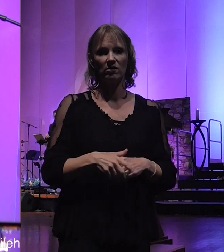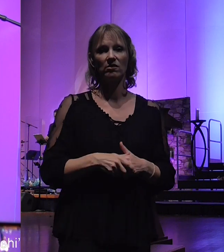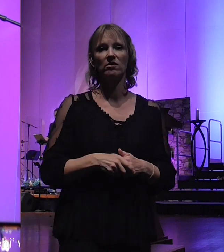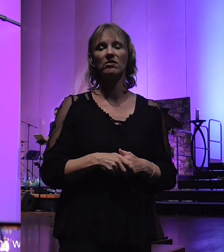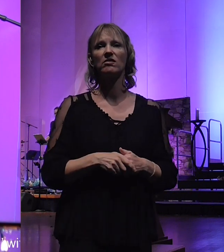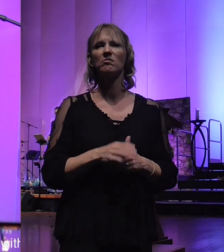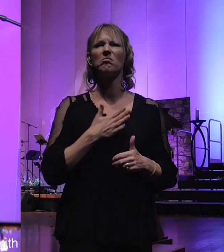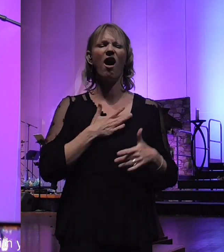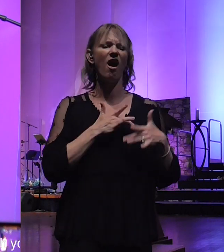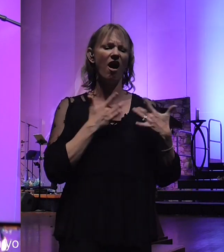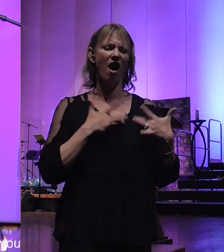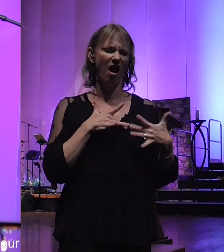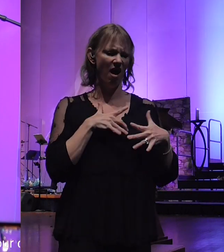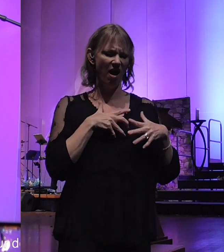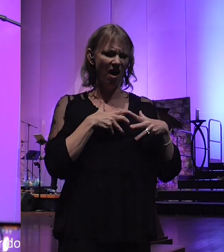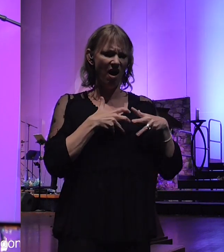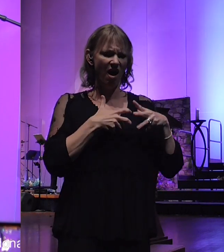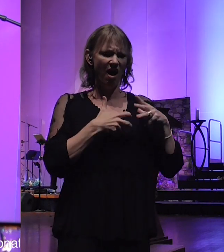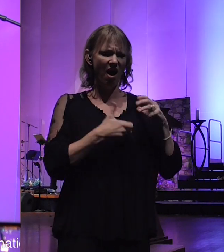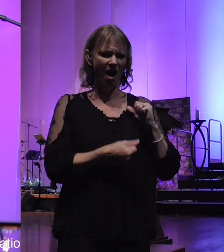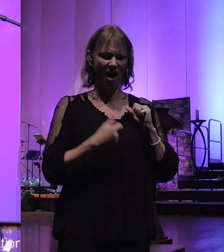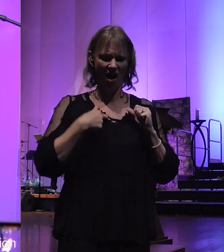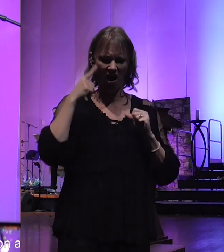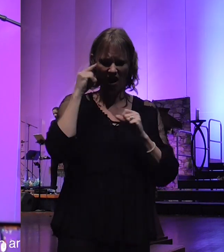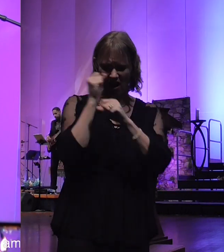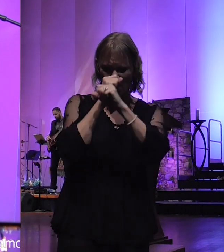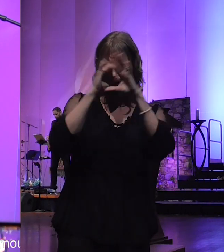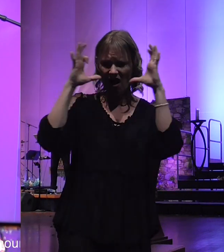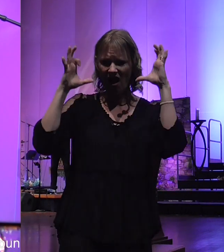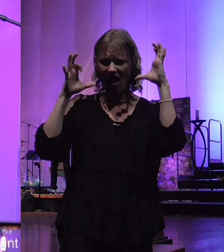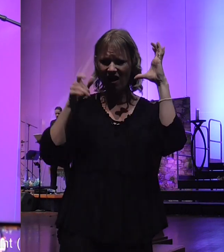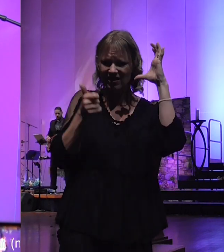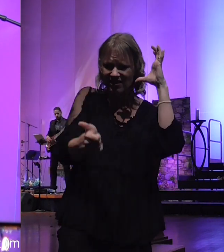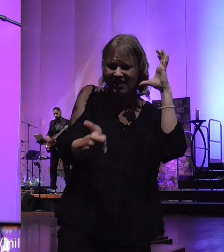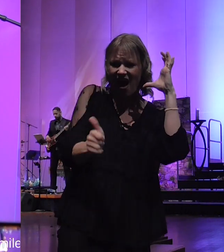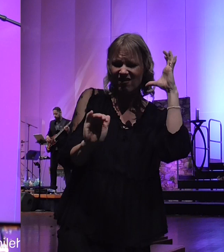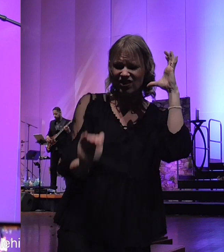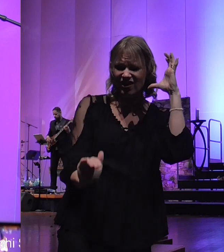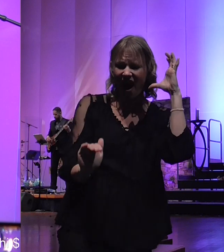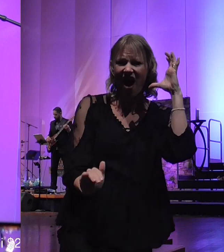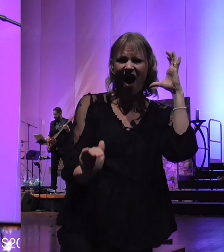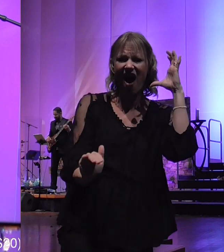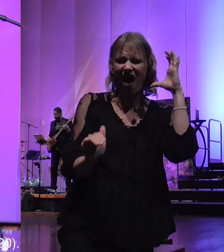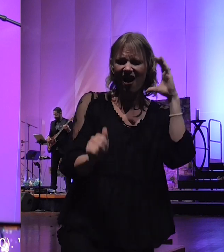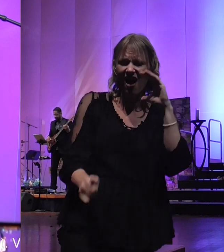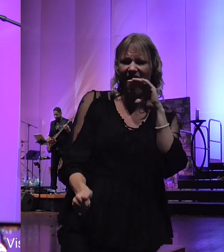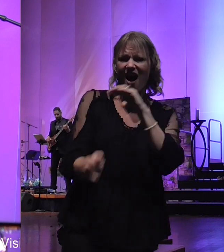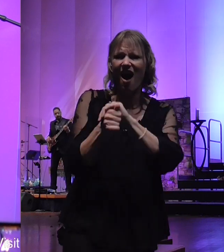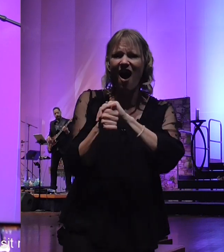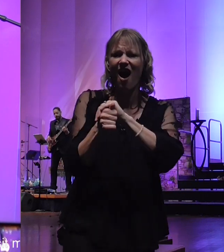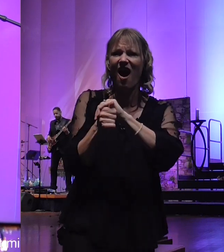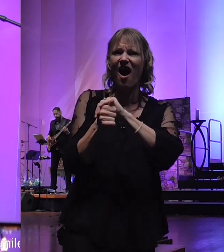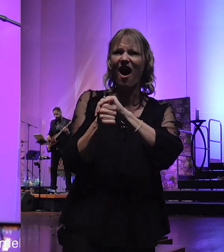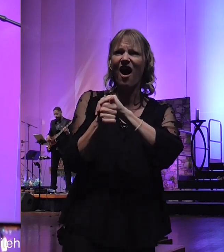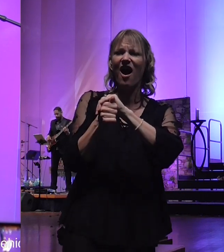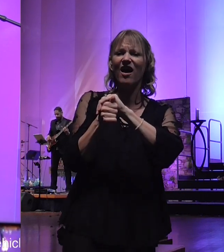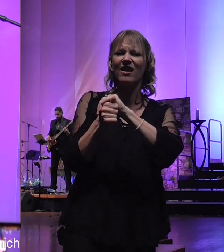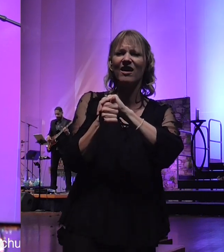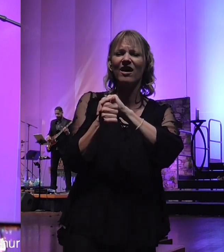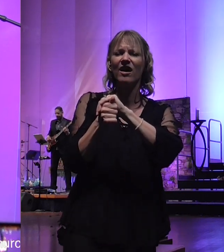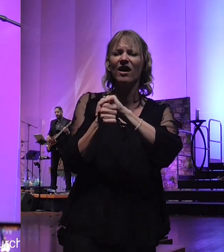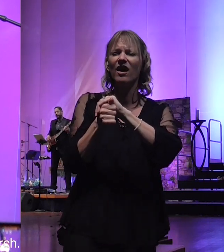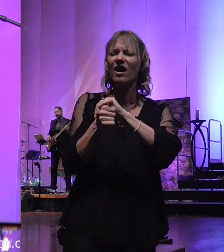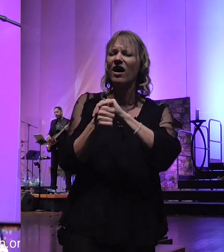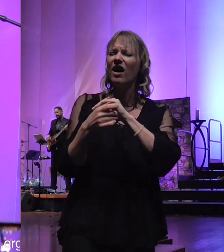It breaks my heart to picture you, a child hiding out of you,